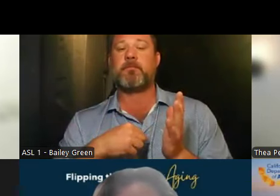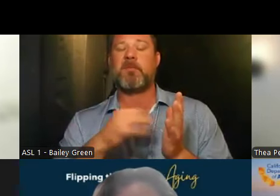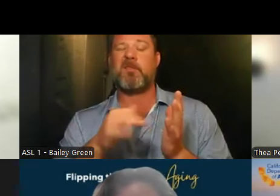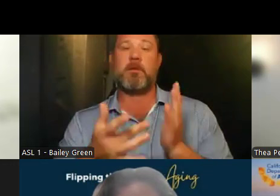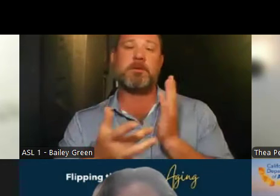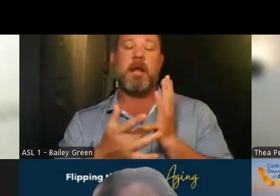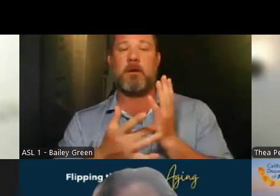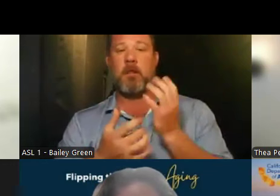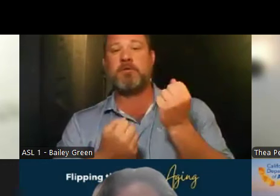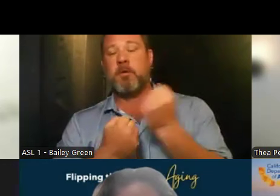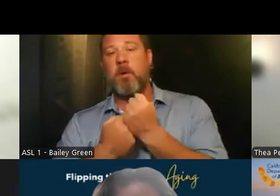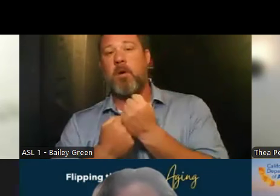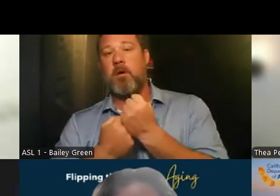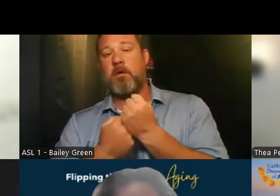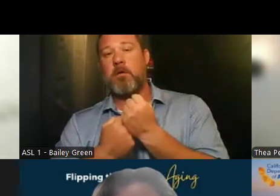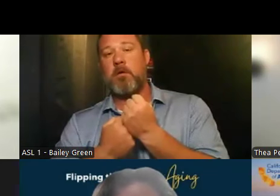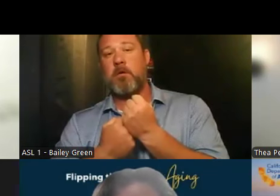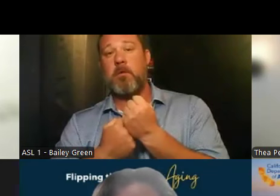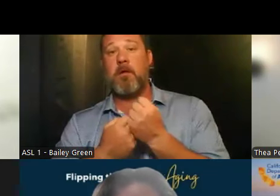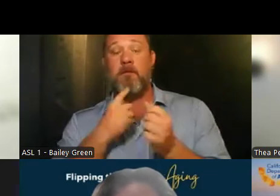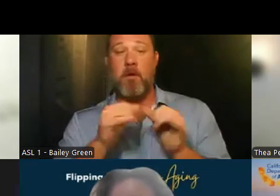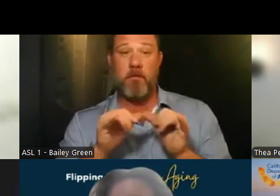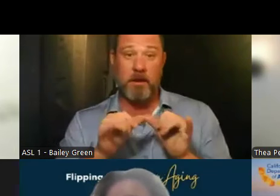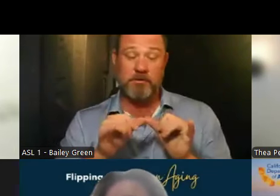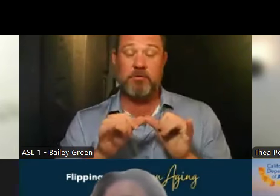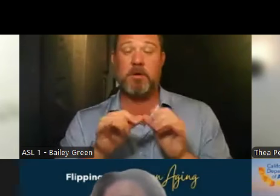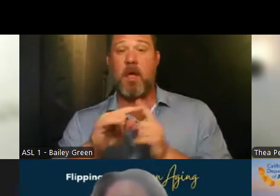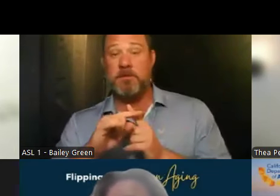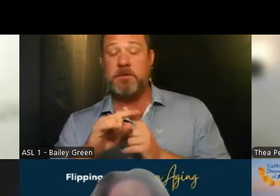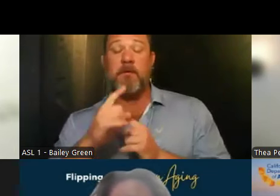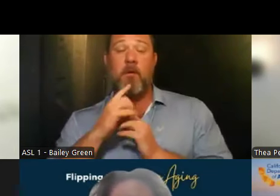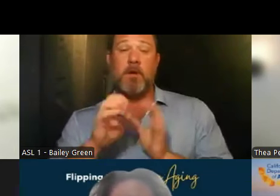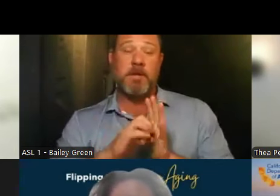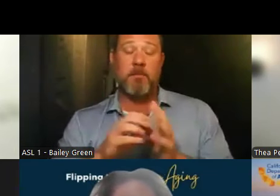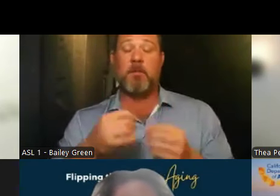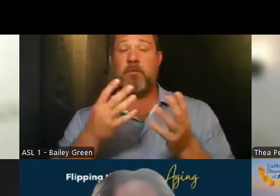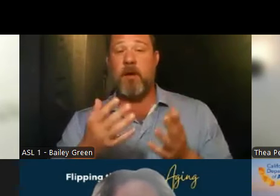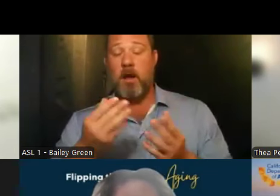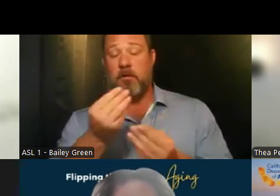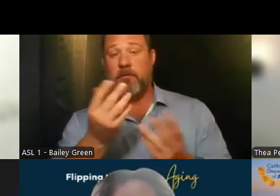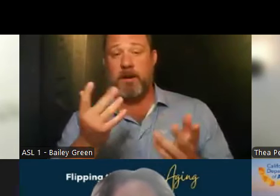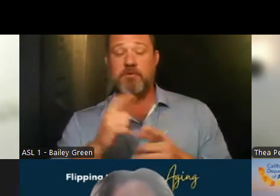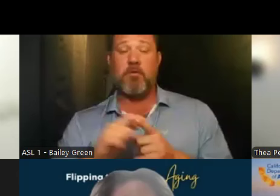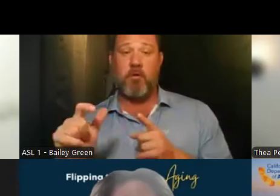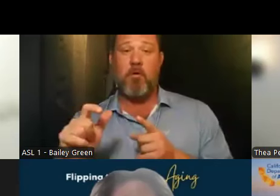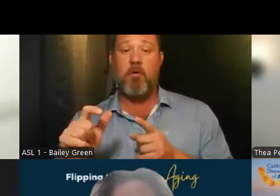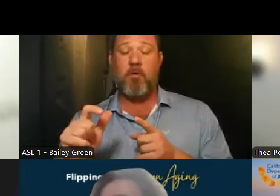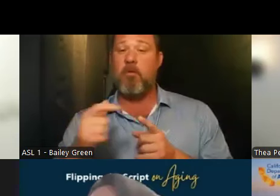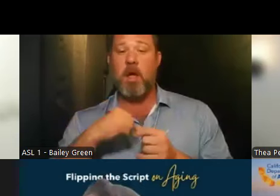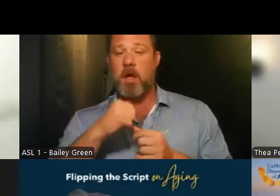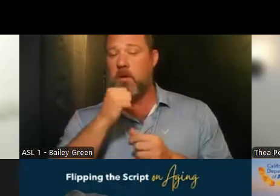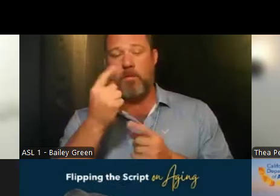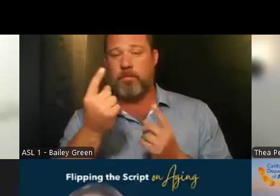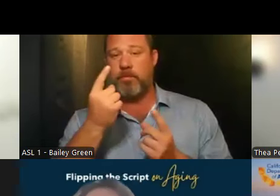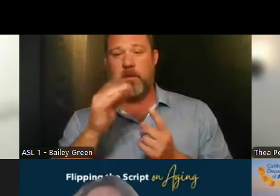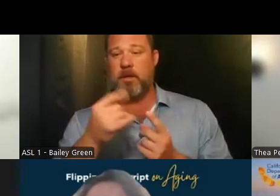technical support. But as far as measuring the efficacy of, for example, a provider informational call, I don't think